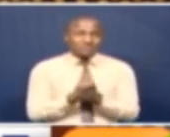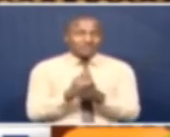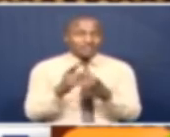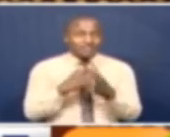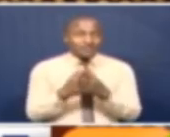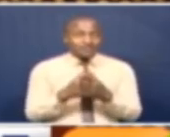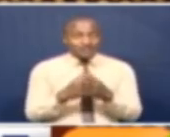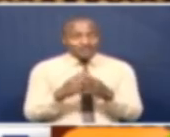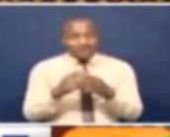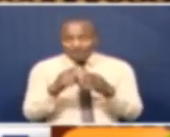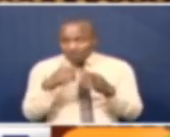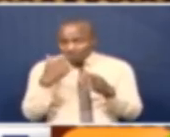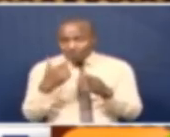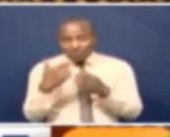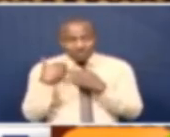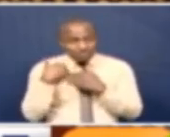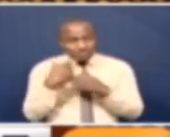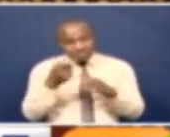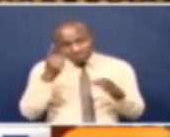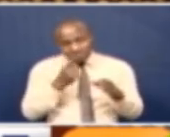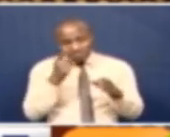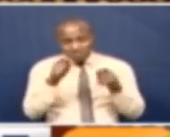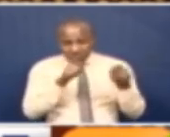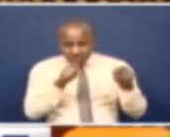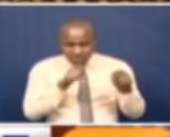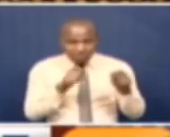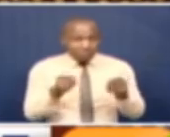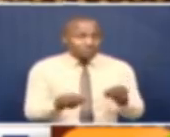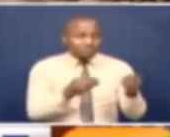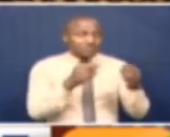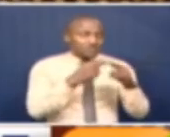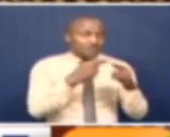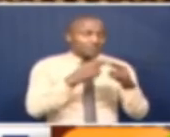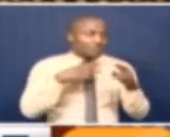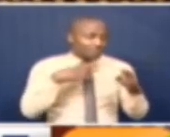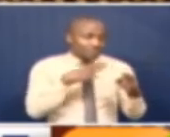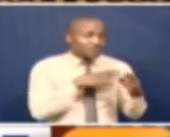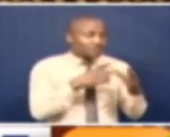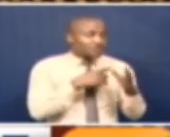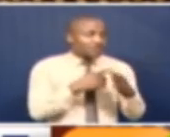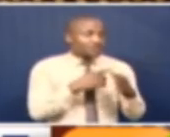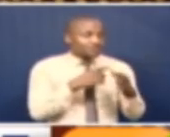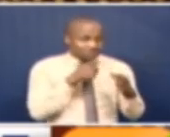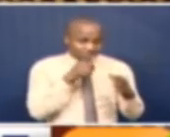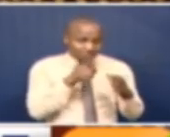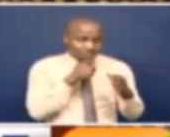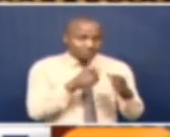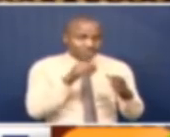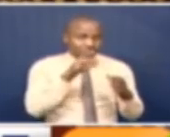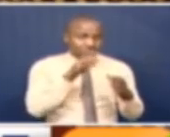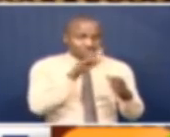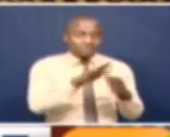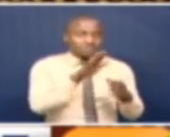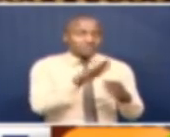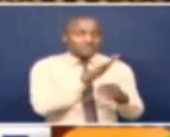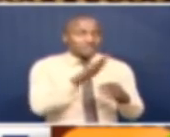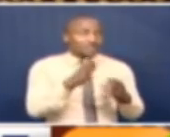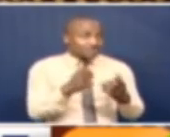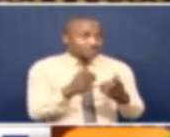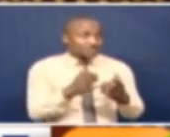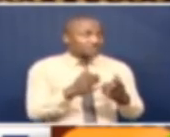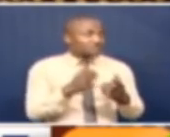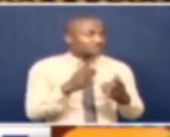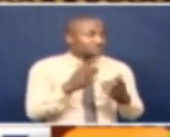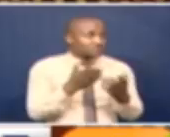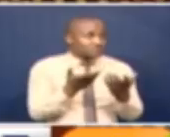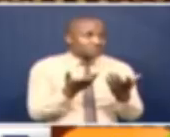whip presents the names to the committees, and then they are tabled in the Senate for approval to those committees. The committees